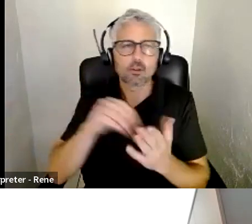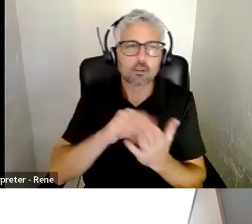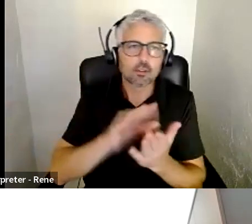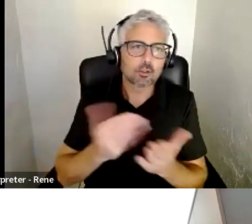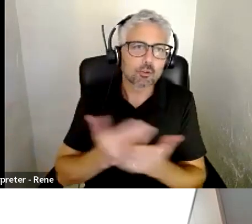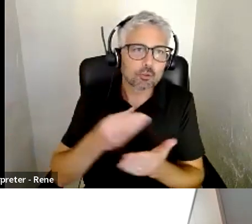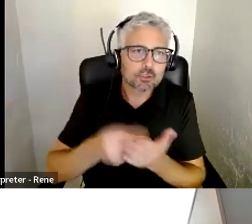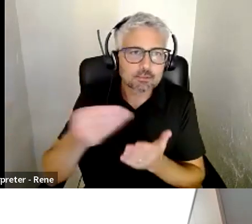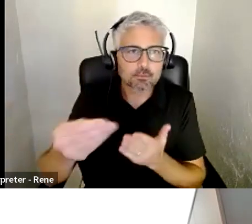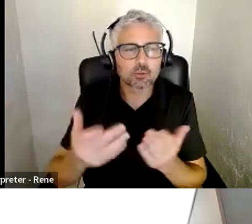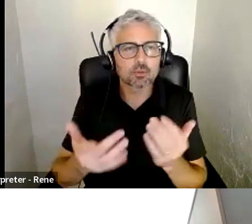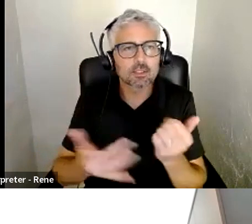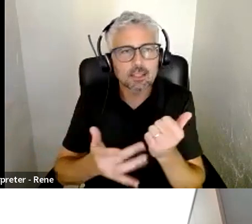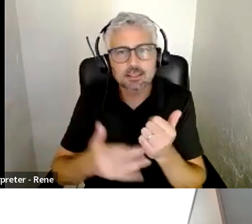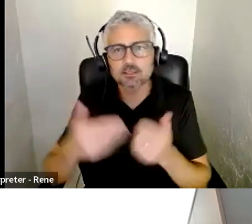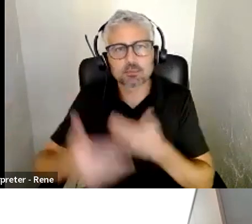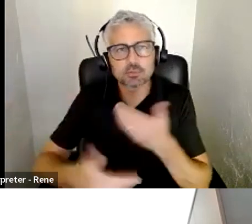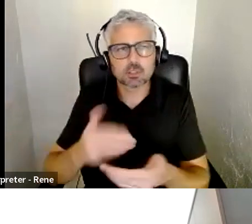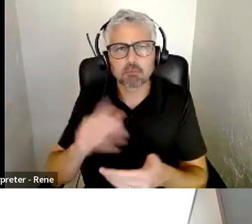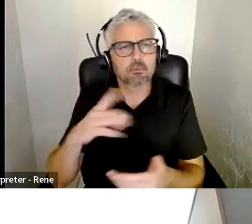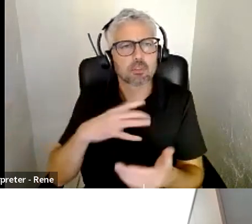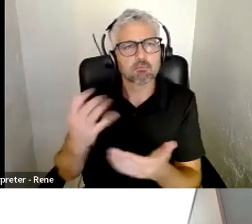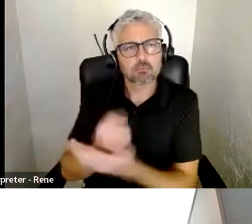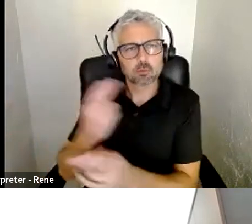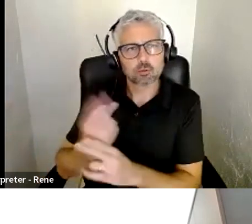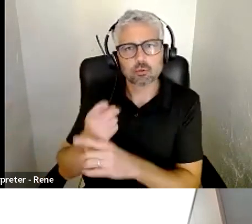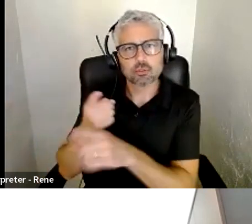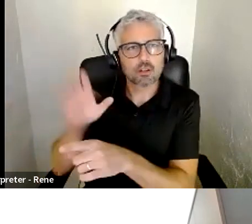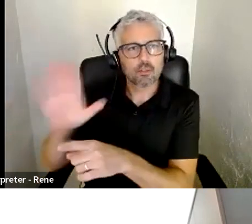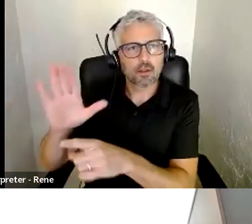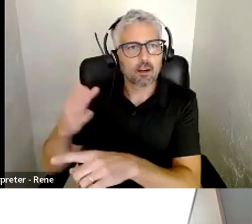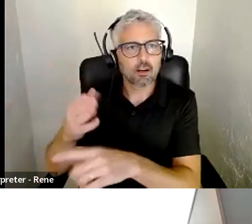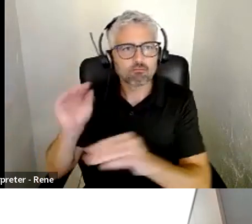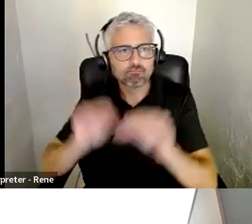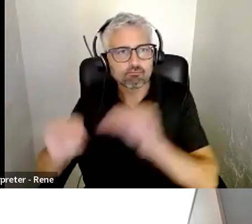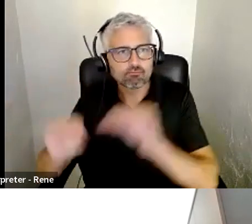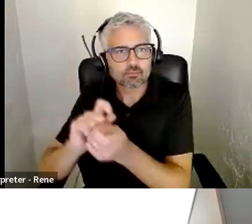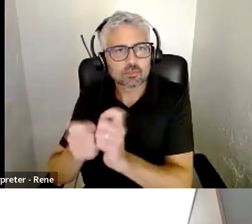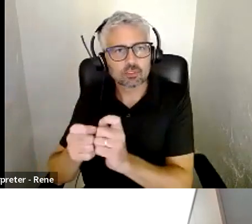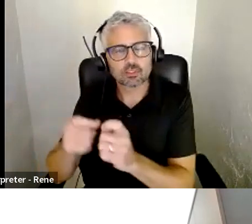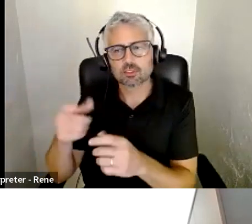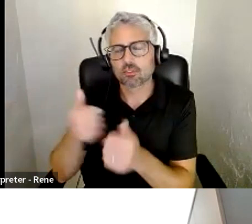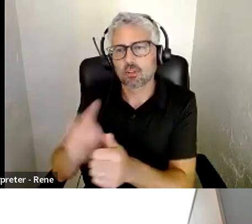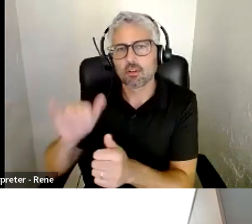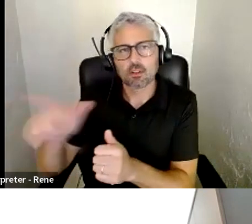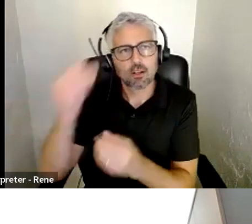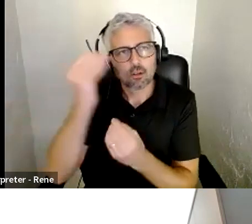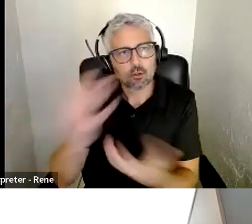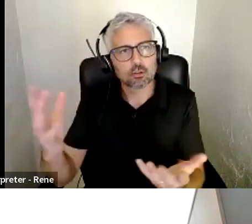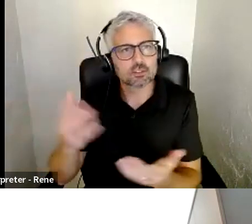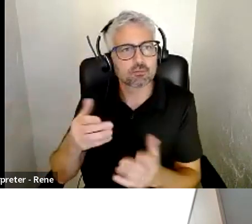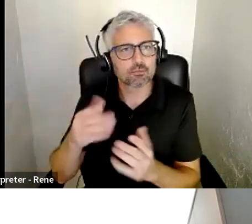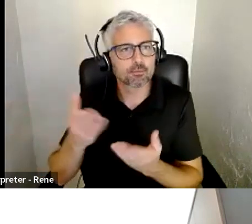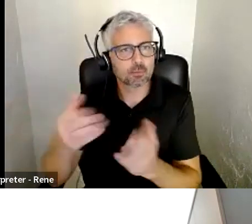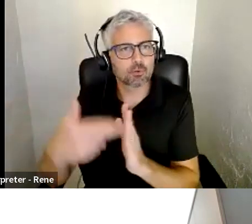procurement procedures per se, but you'd simply leverage the revamp that's ongoing under that notice of proposed rulemaking. So